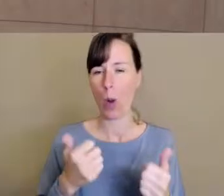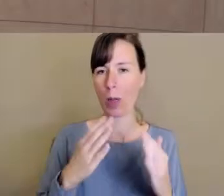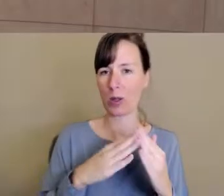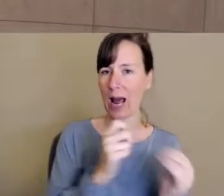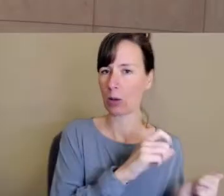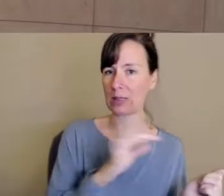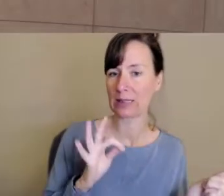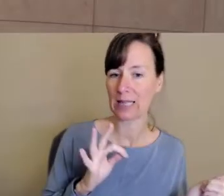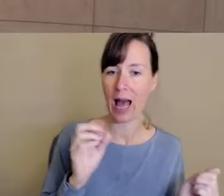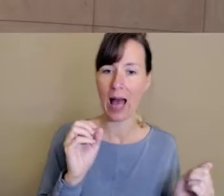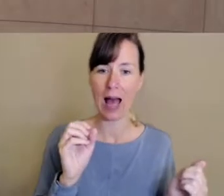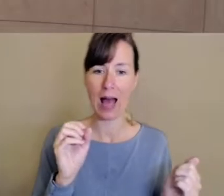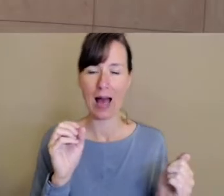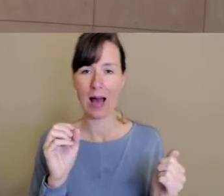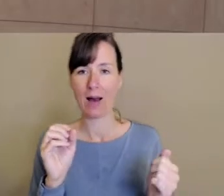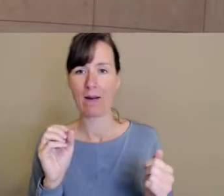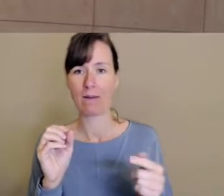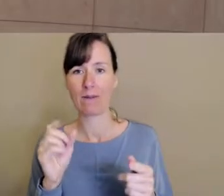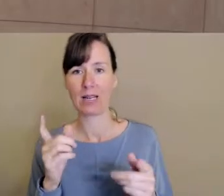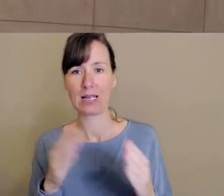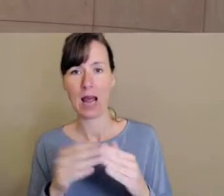will support such events.